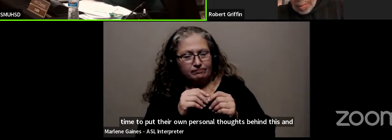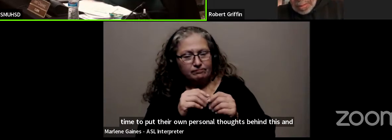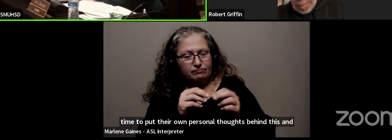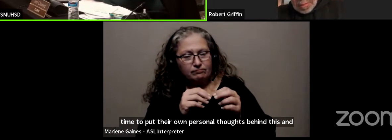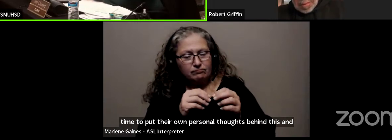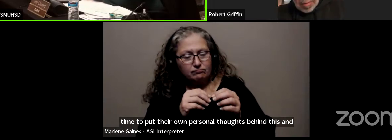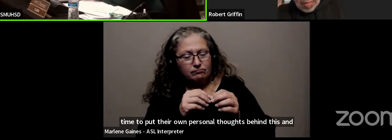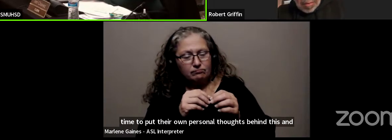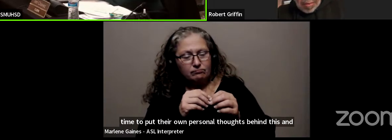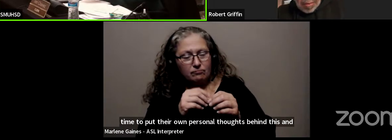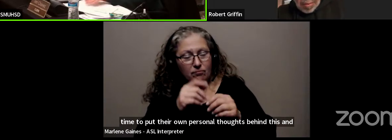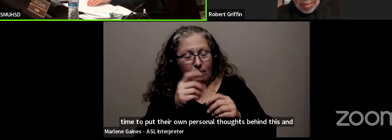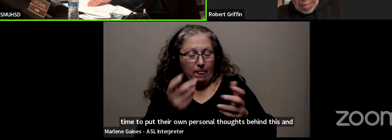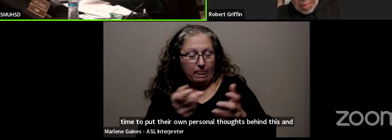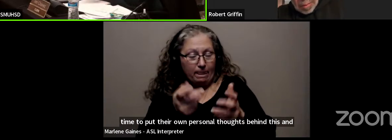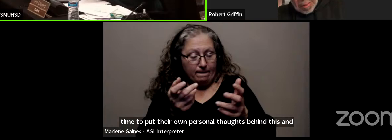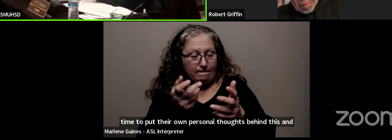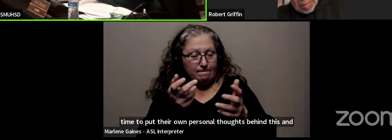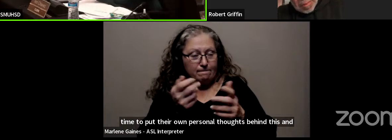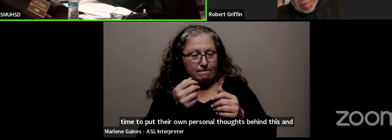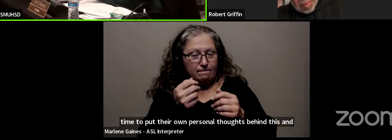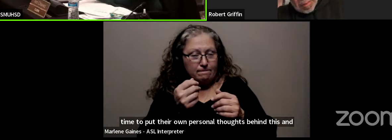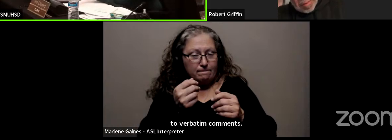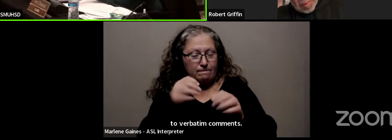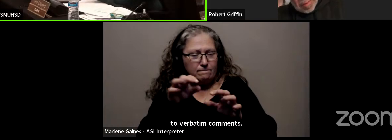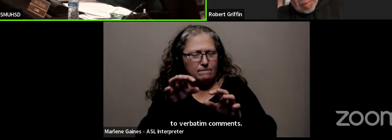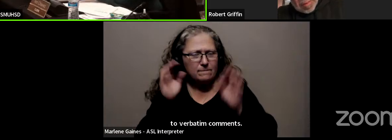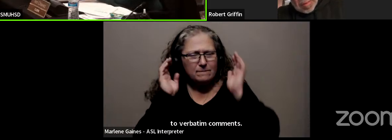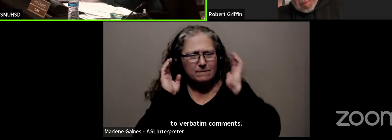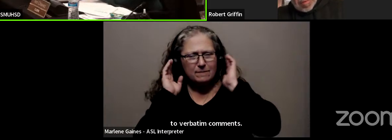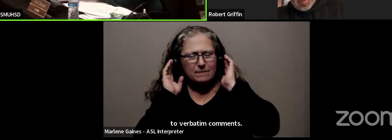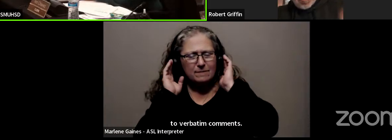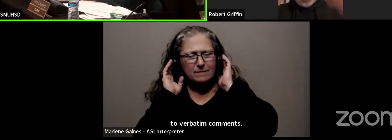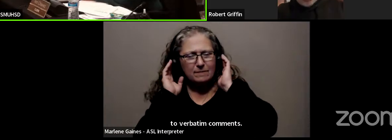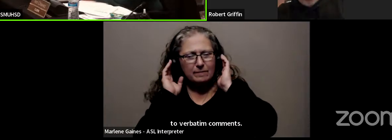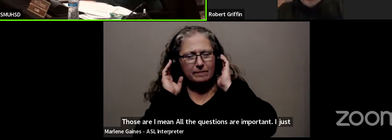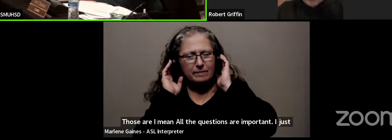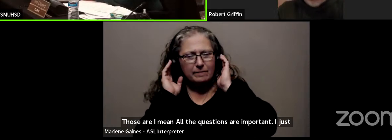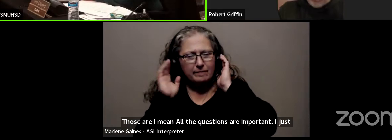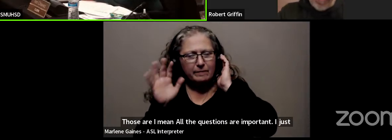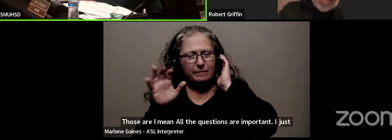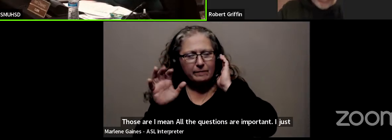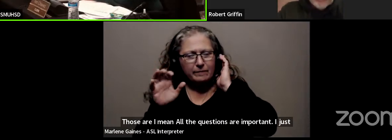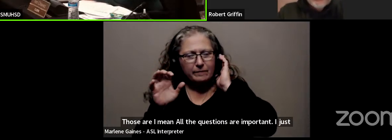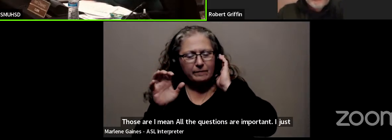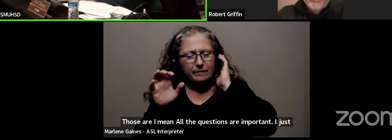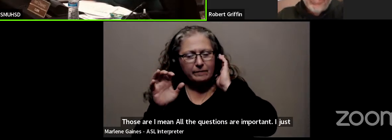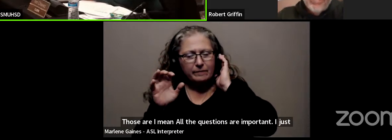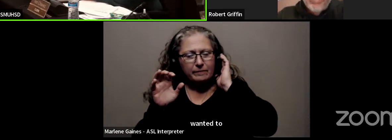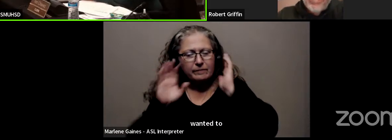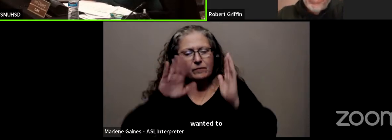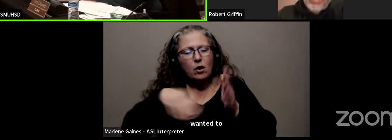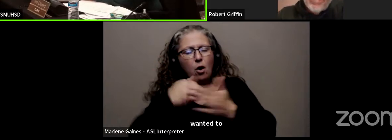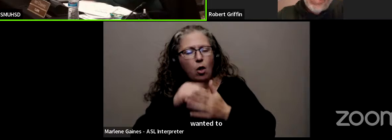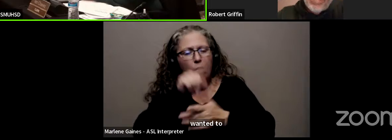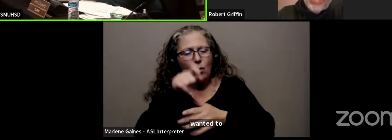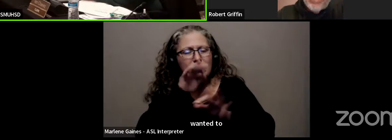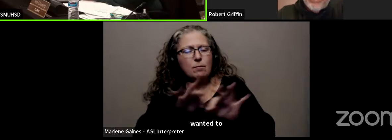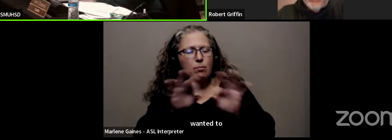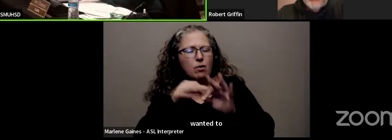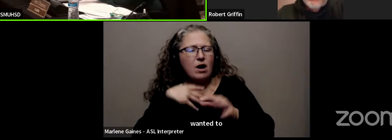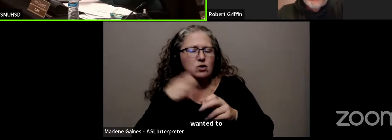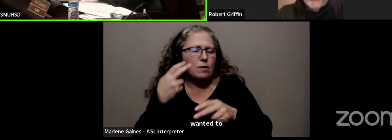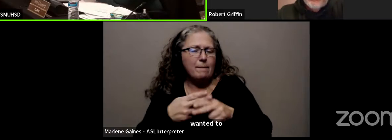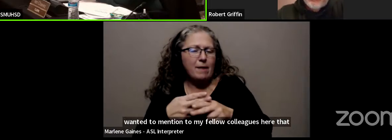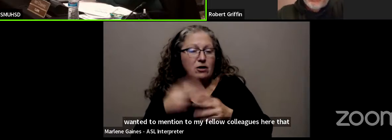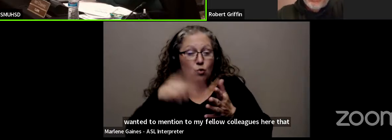comments. Those are, I mean, all the questions are important. I just wanted to mention to my fellow colleagues here that reading through those comments, I'm not